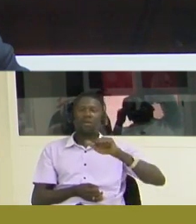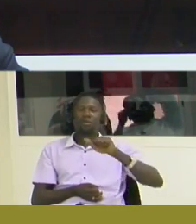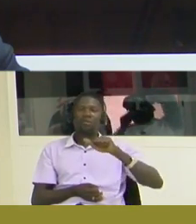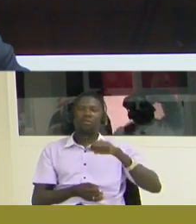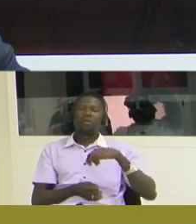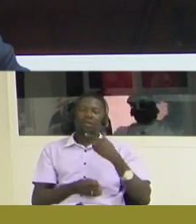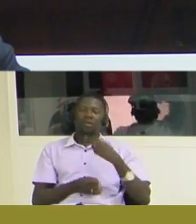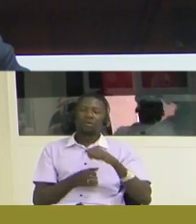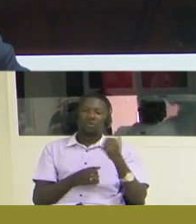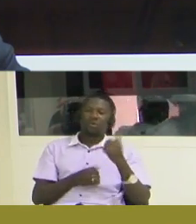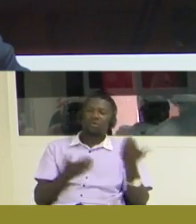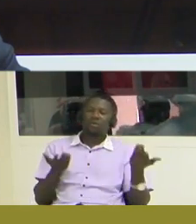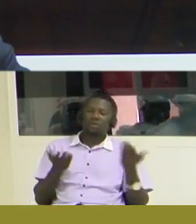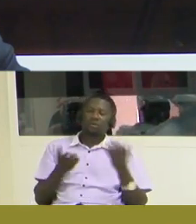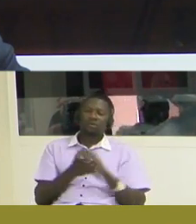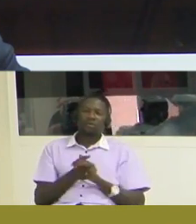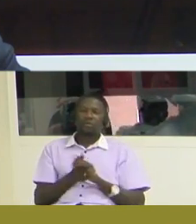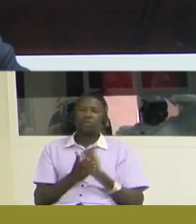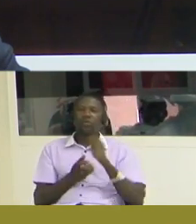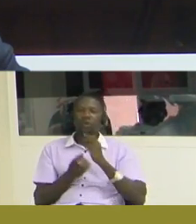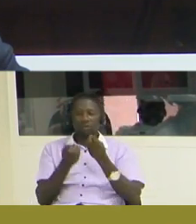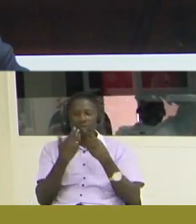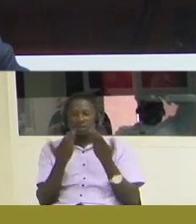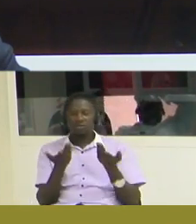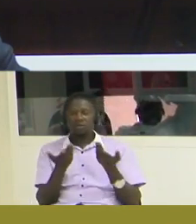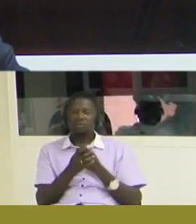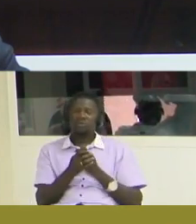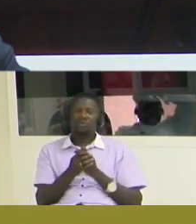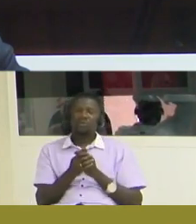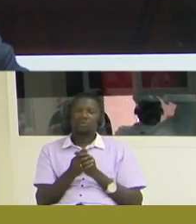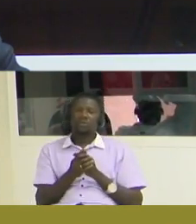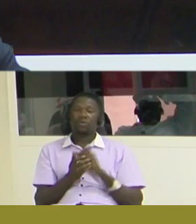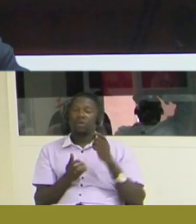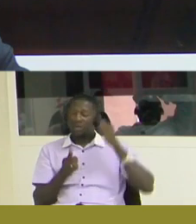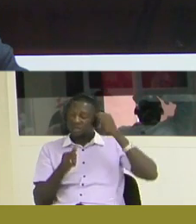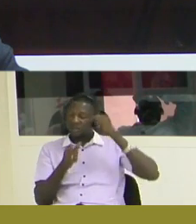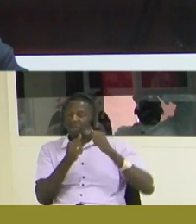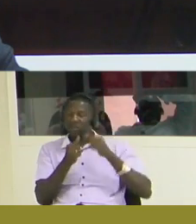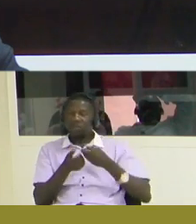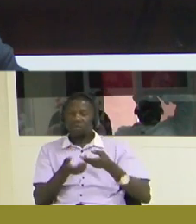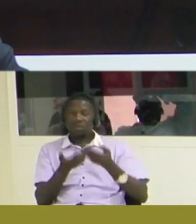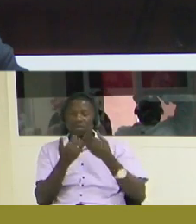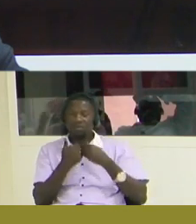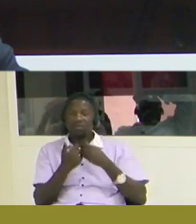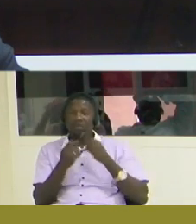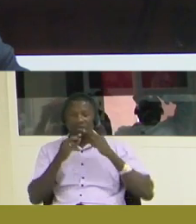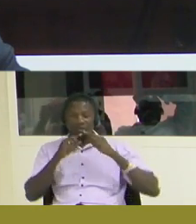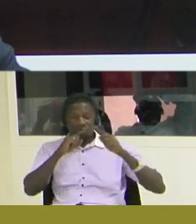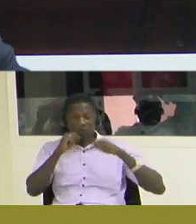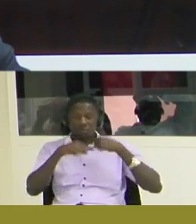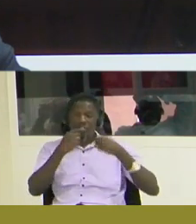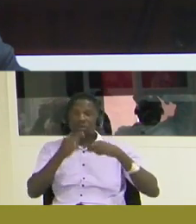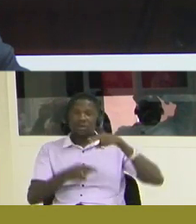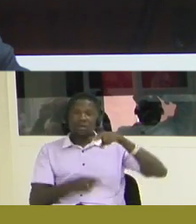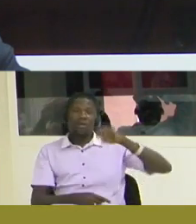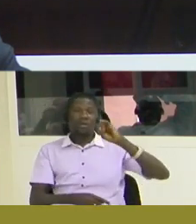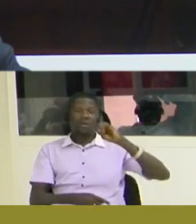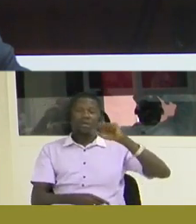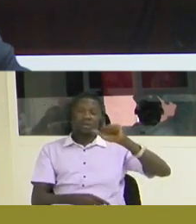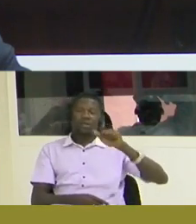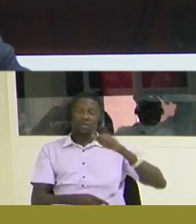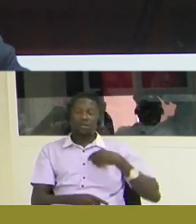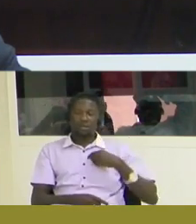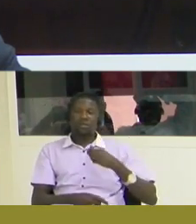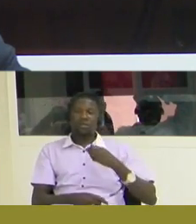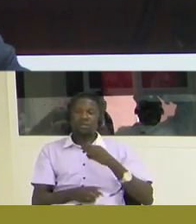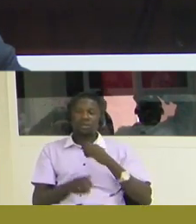we were given information by the National Intelligence Agency that there was going to be a demonstration I